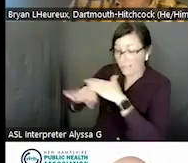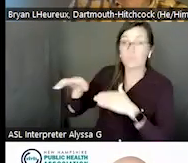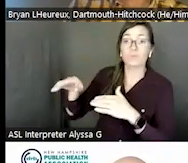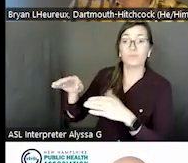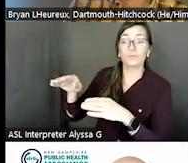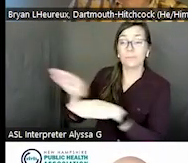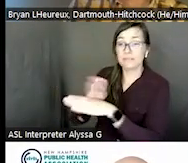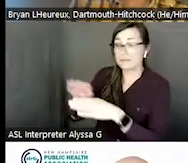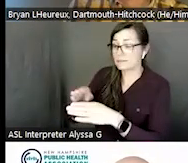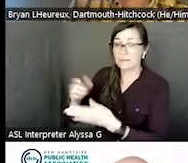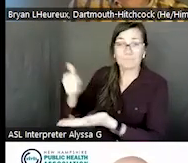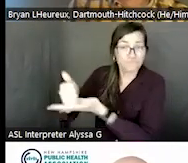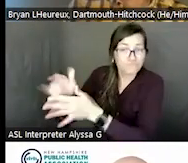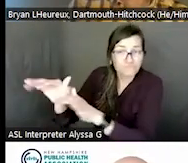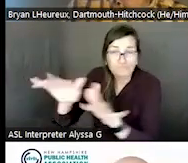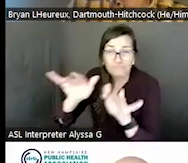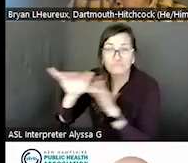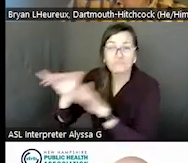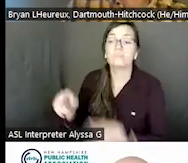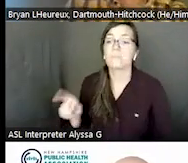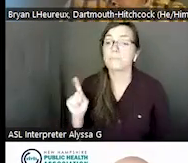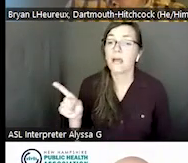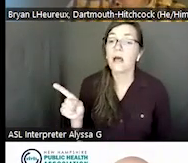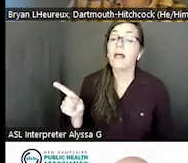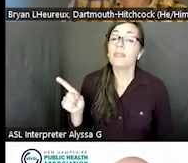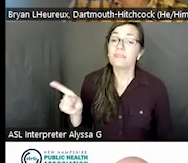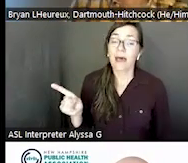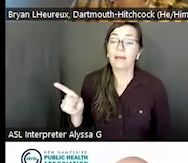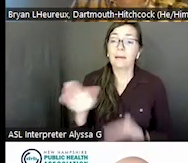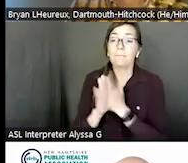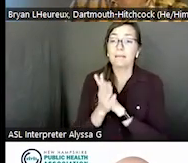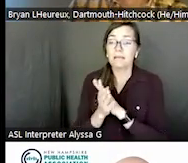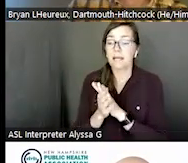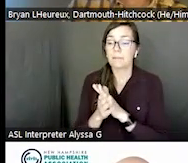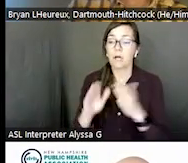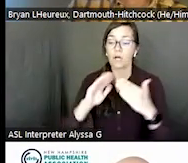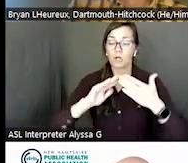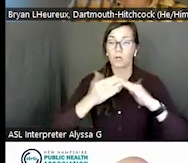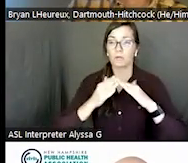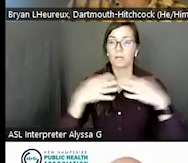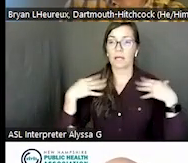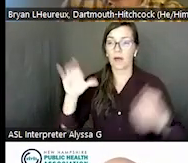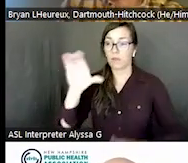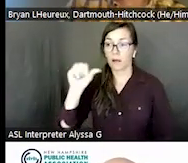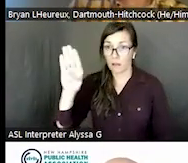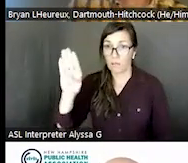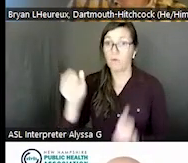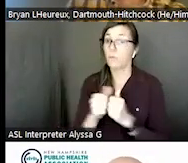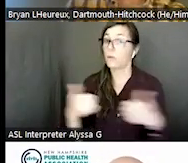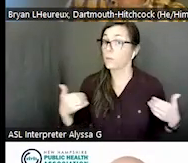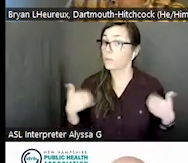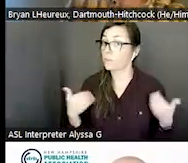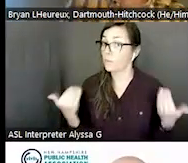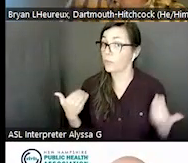enterprise. That then led to the creation of a community health club with youth. And in the community health club, there